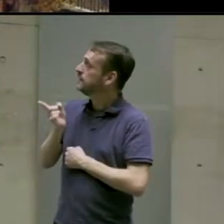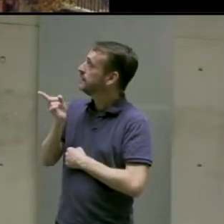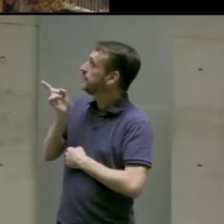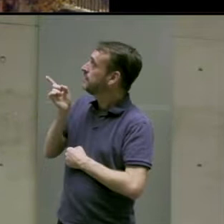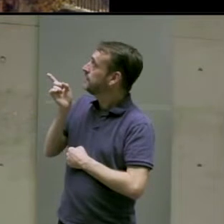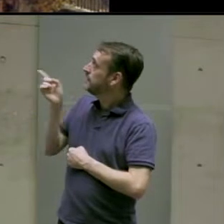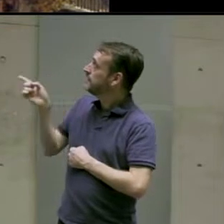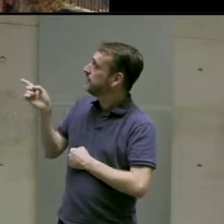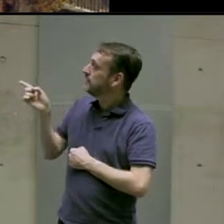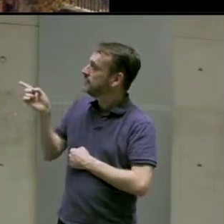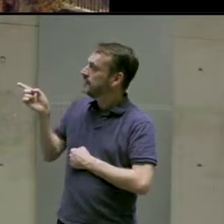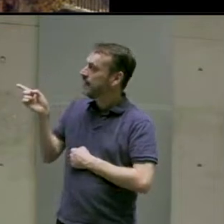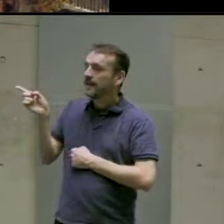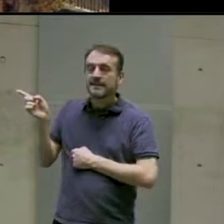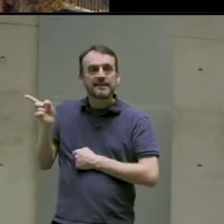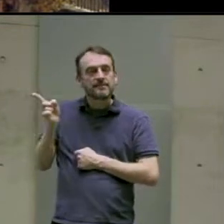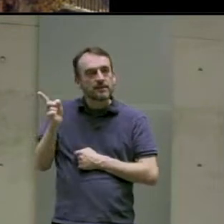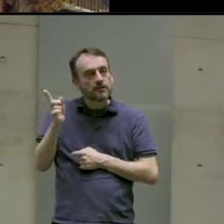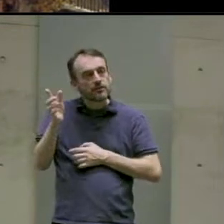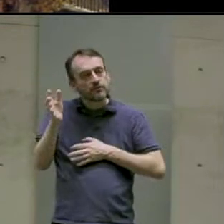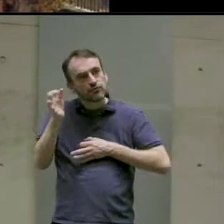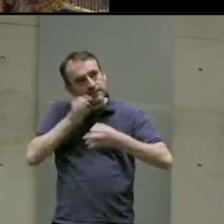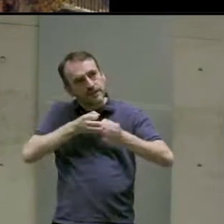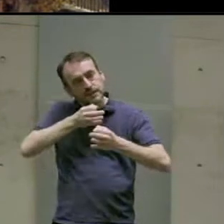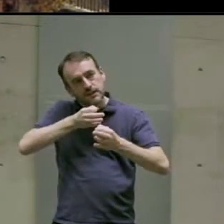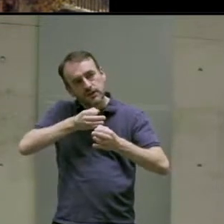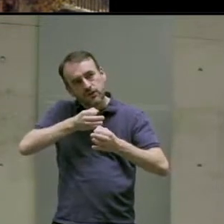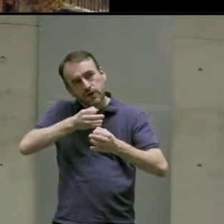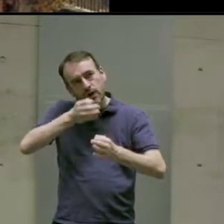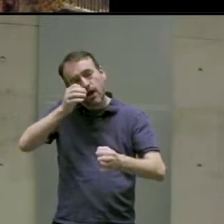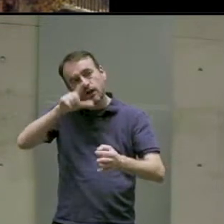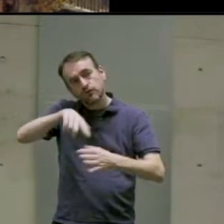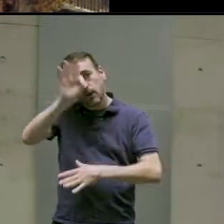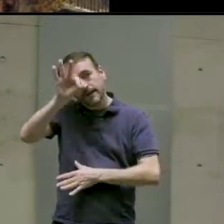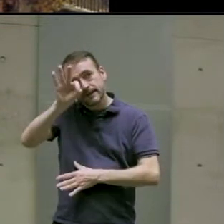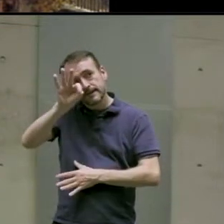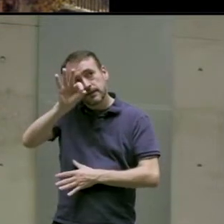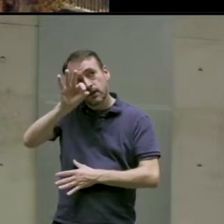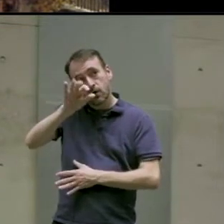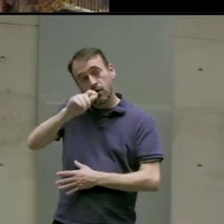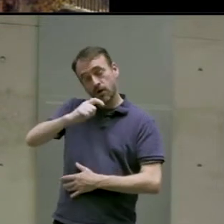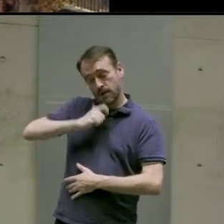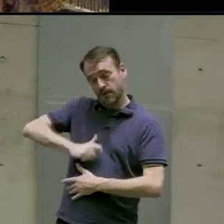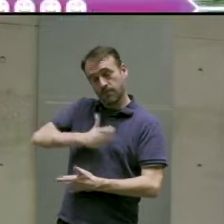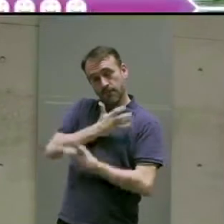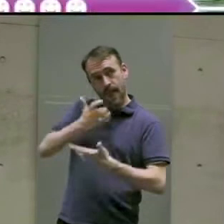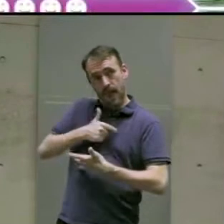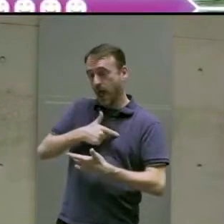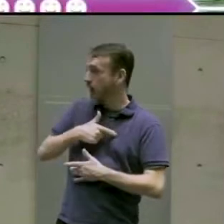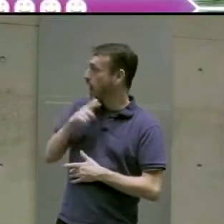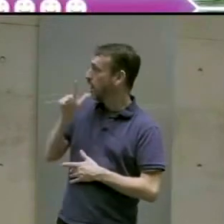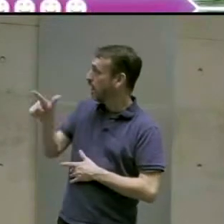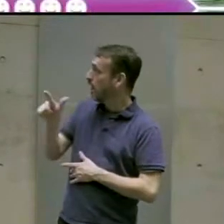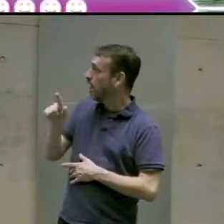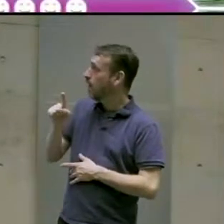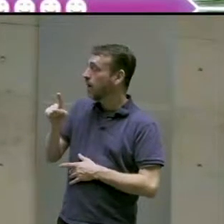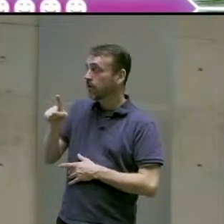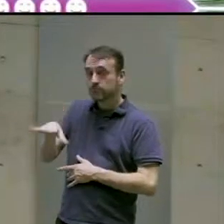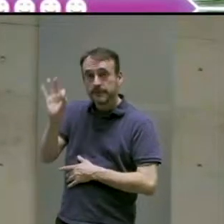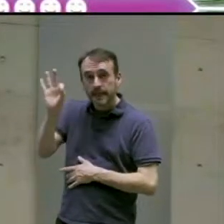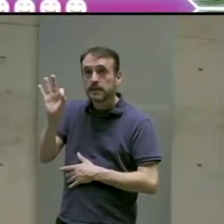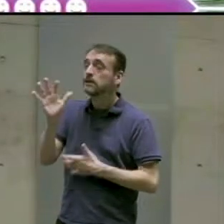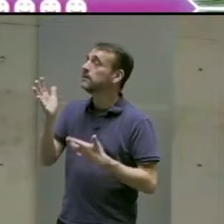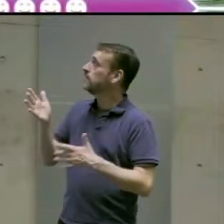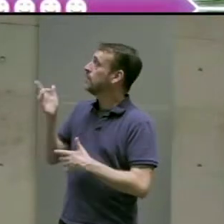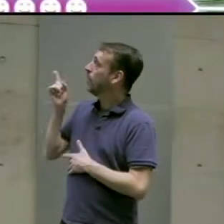is a strategic choice. The player has to choose which one of these meets their kind of gameplay requirements best, or indeed